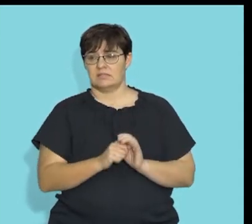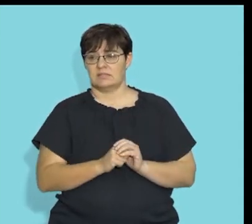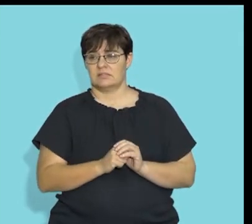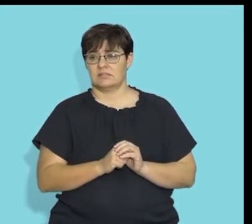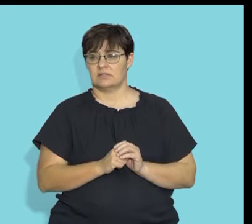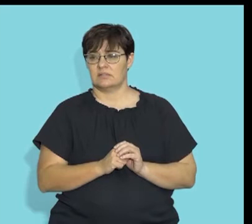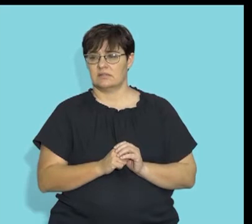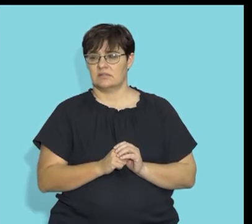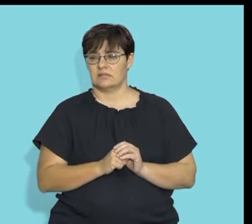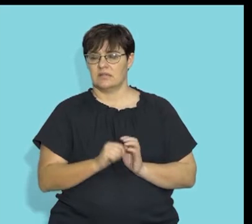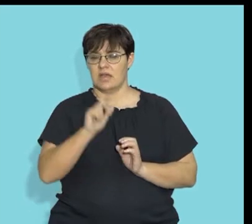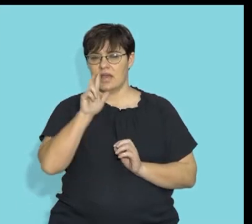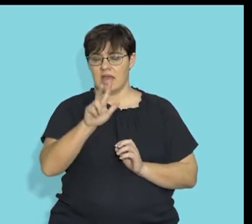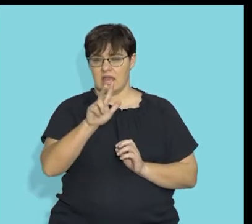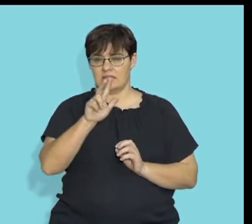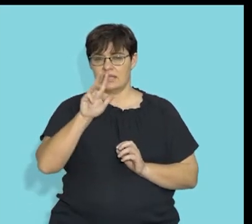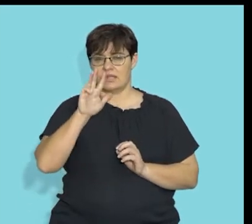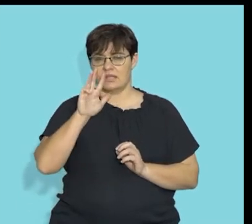minus